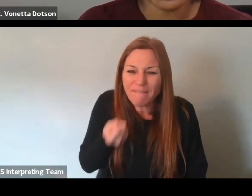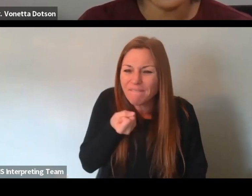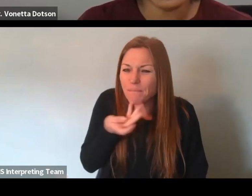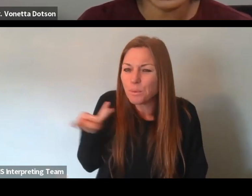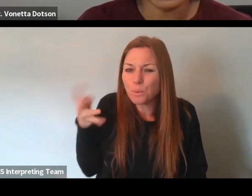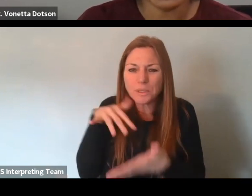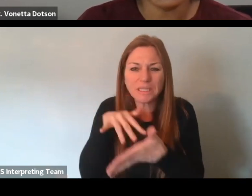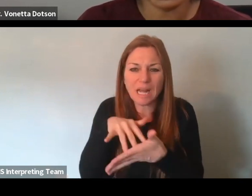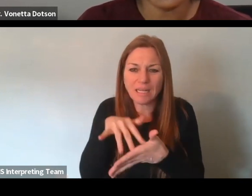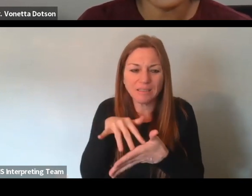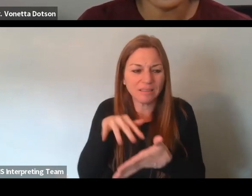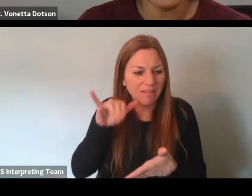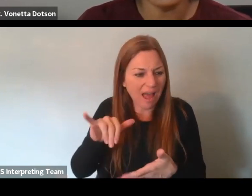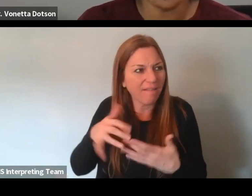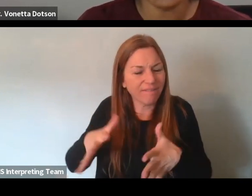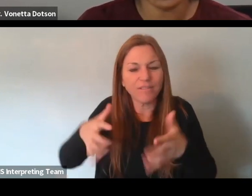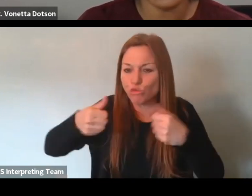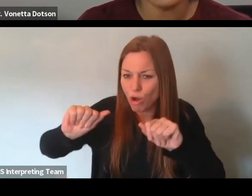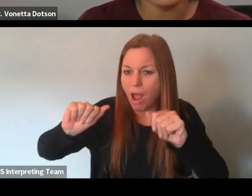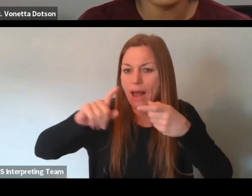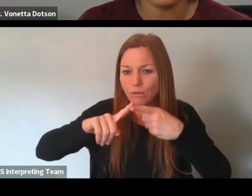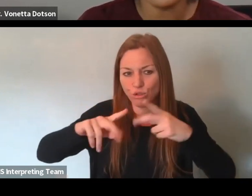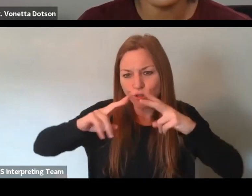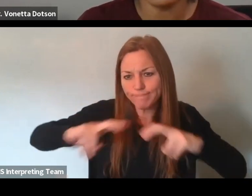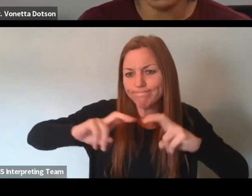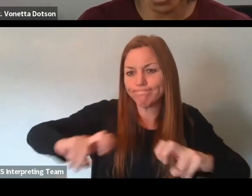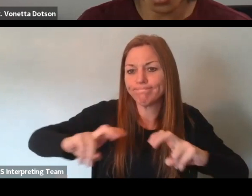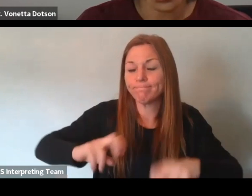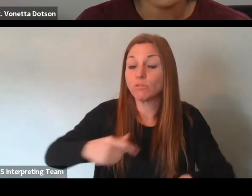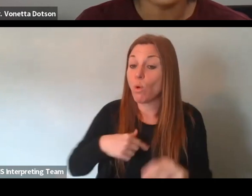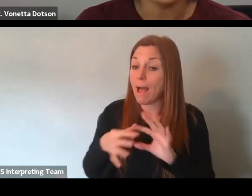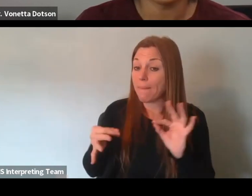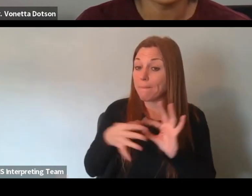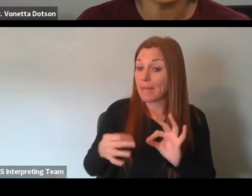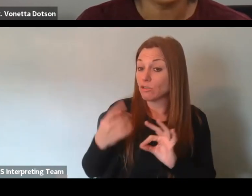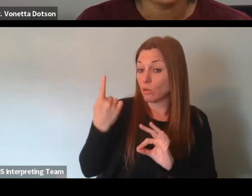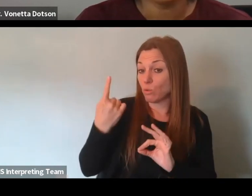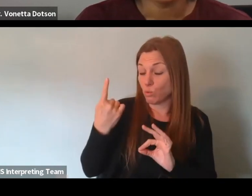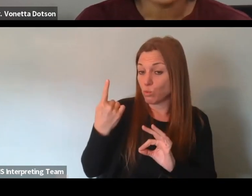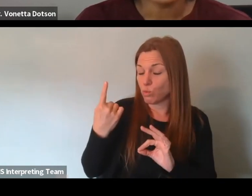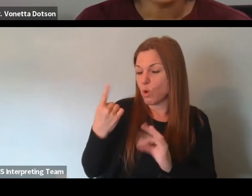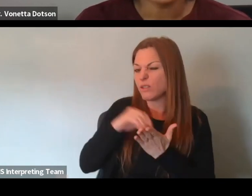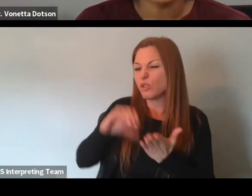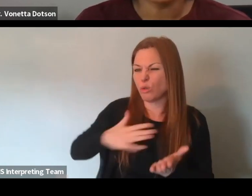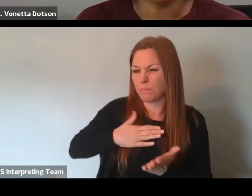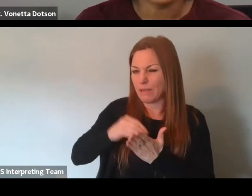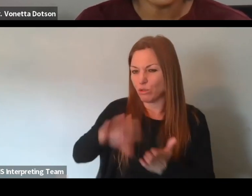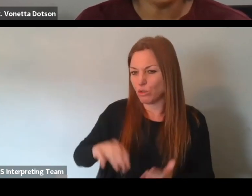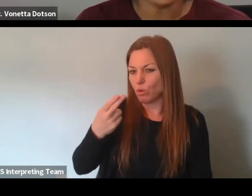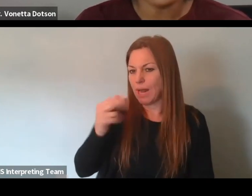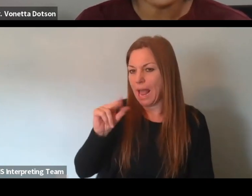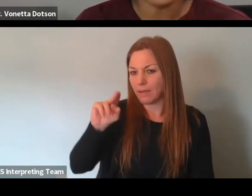I mentioned the study that my student Hannah conducted, which is one of the studies that was sent out for you all to